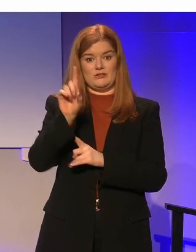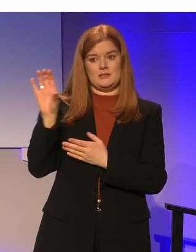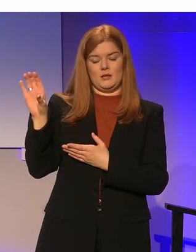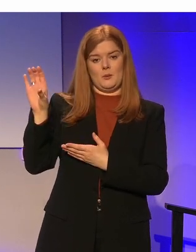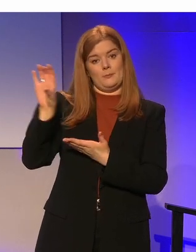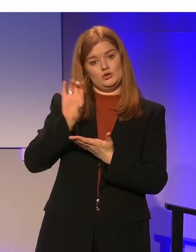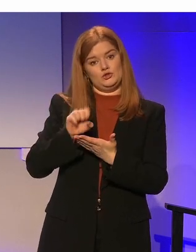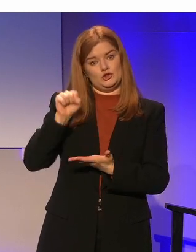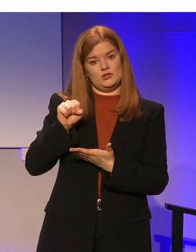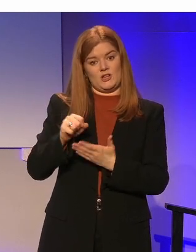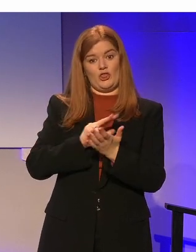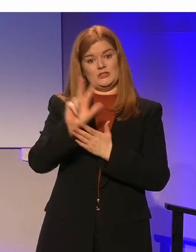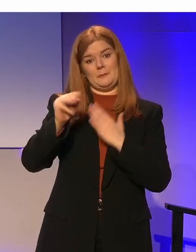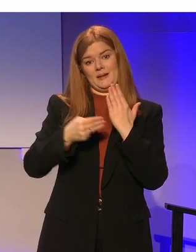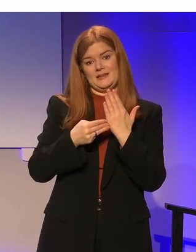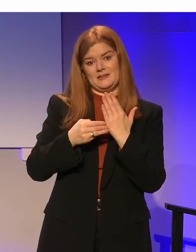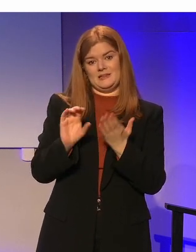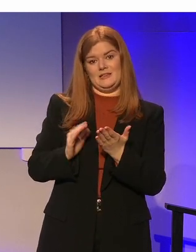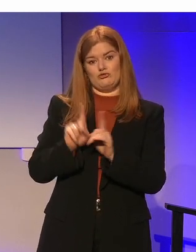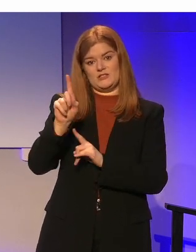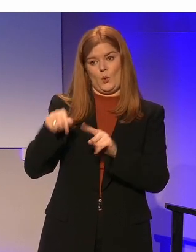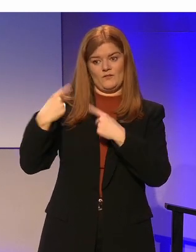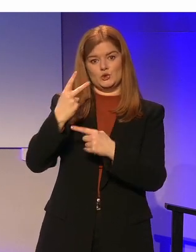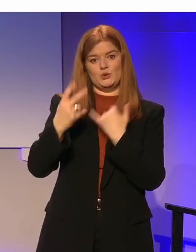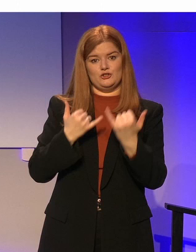a 13 million increase in budget over a 2-year